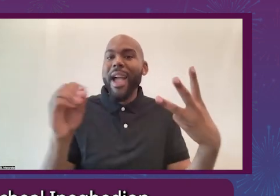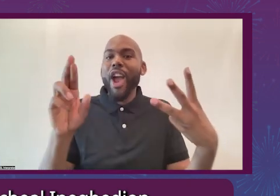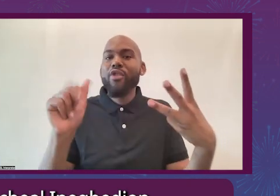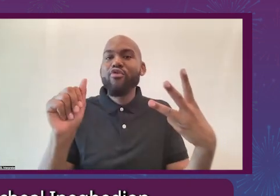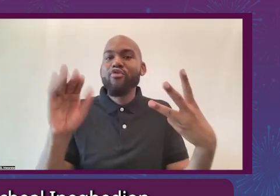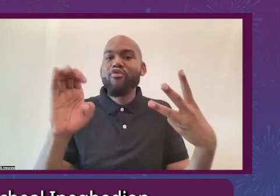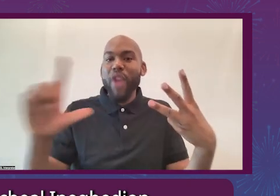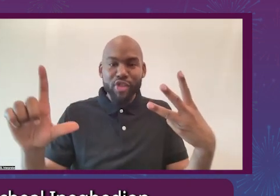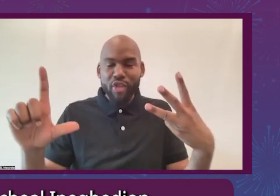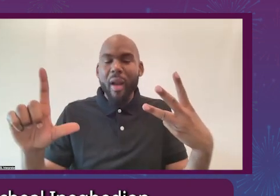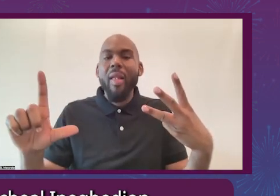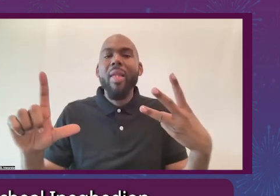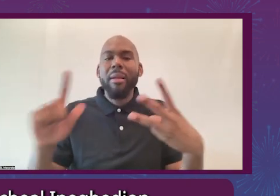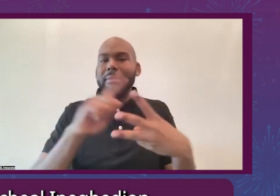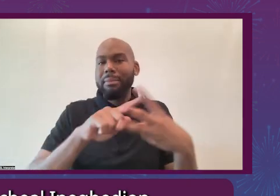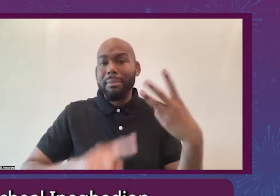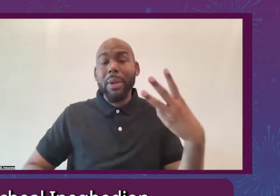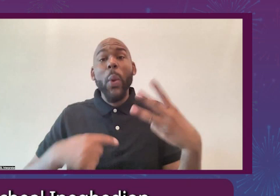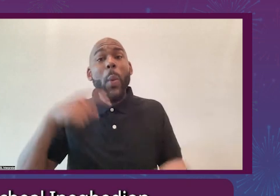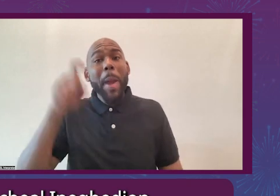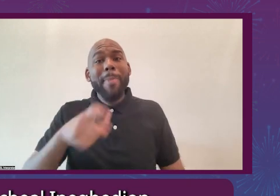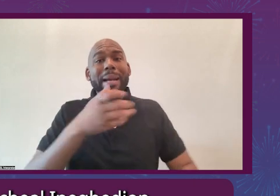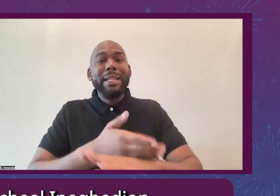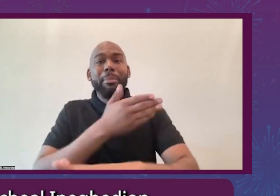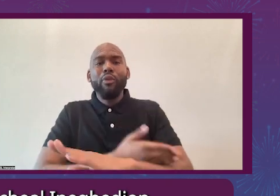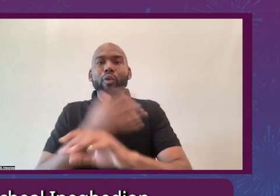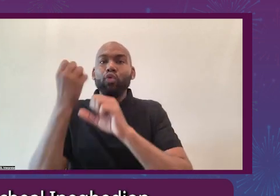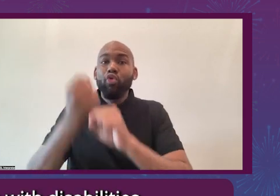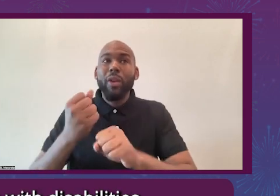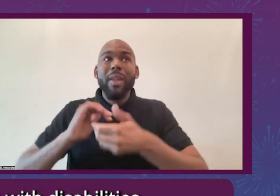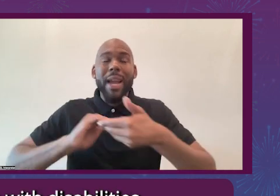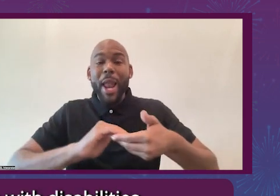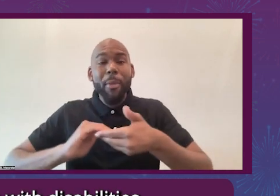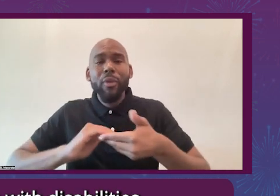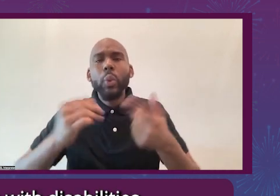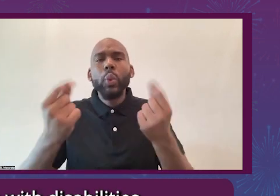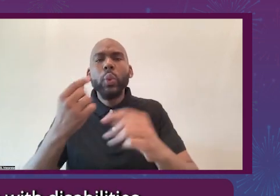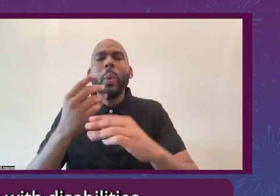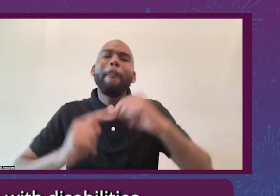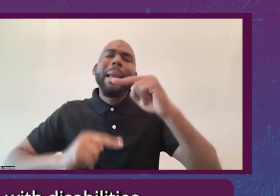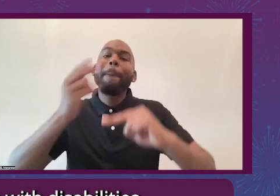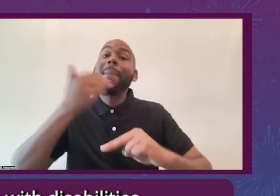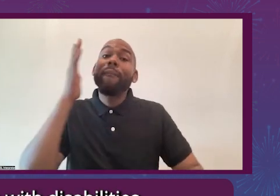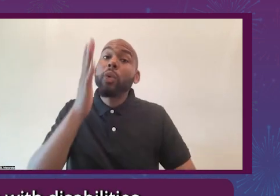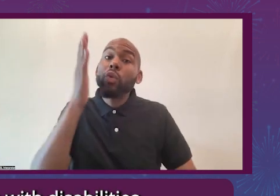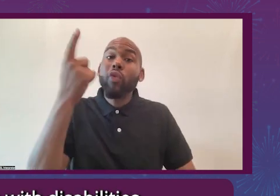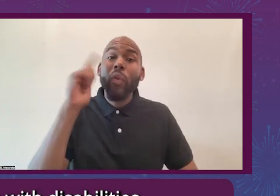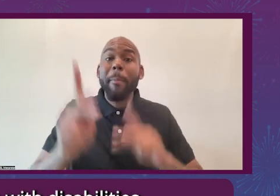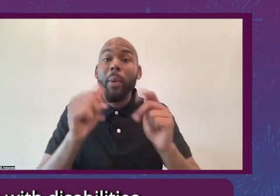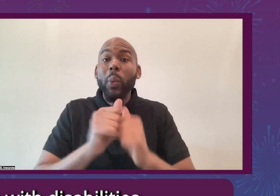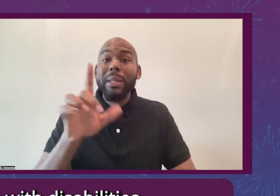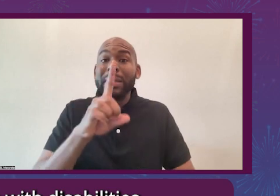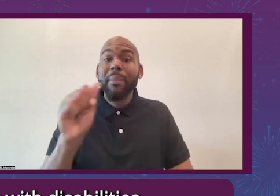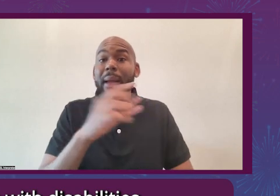Rachel Inigboin. We must continue to strengthen our collaborations to build a better future for people with